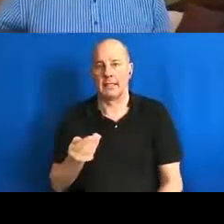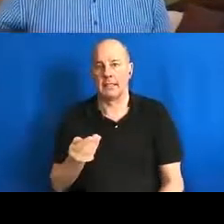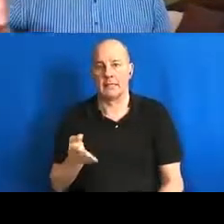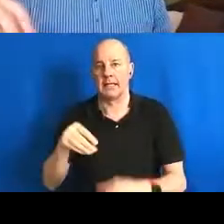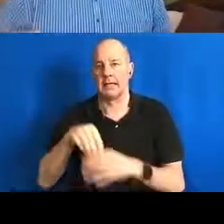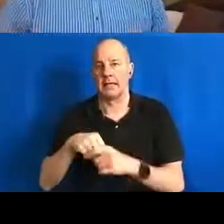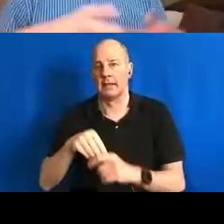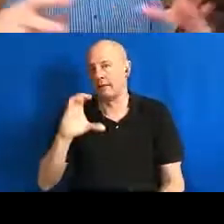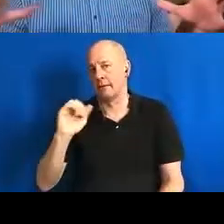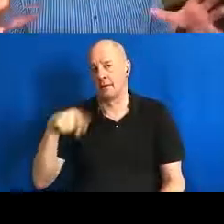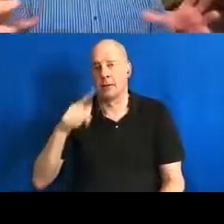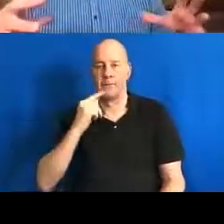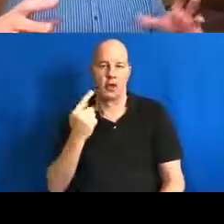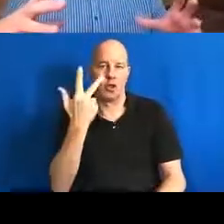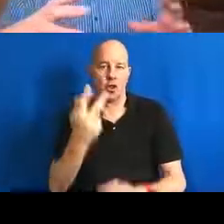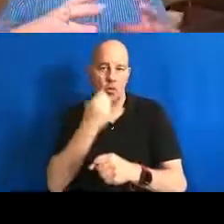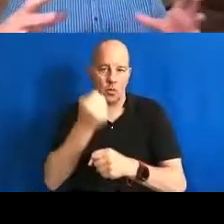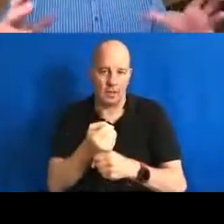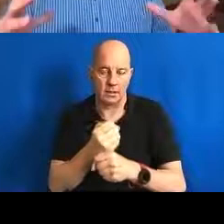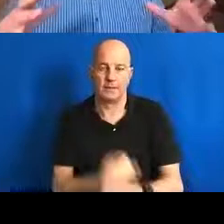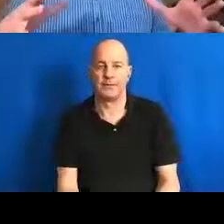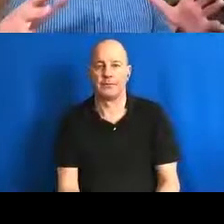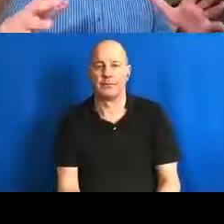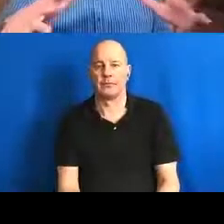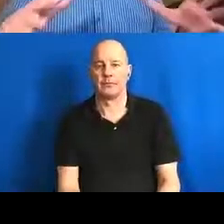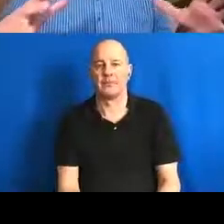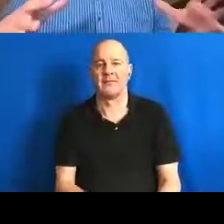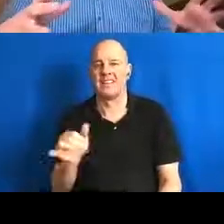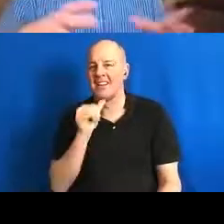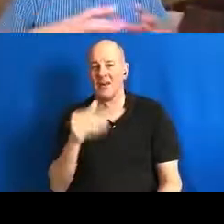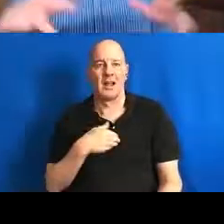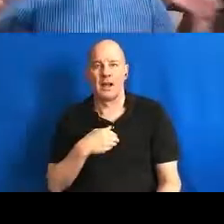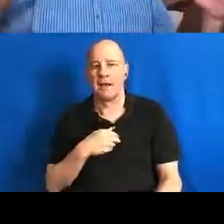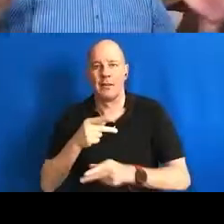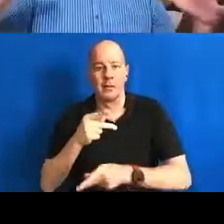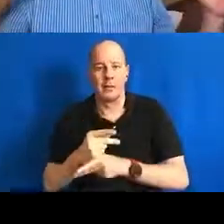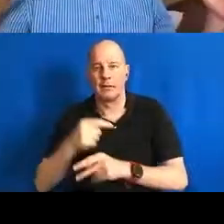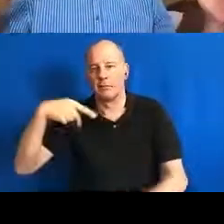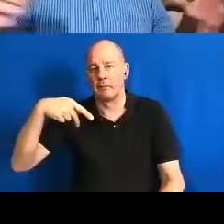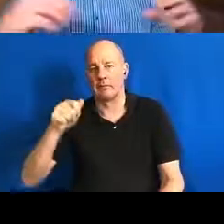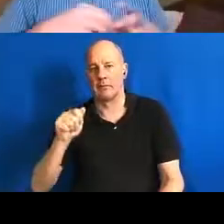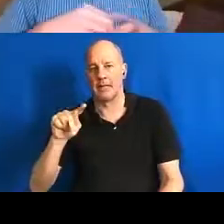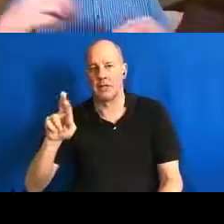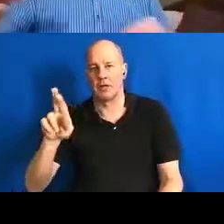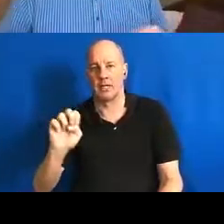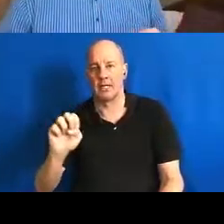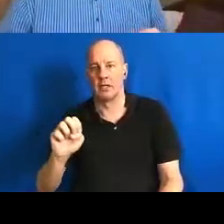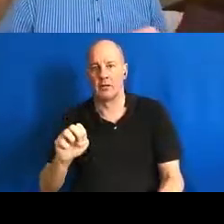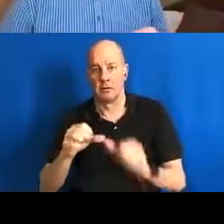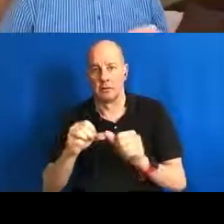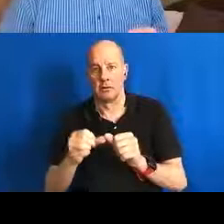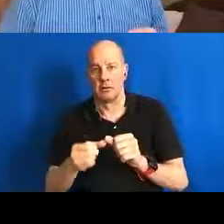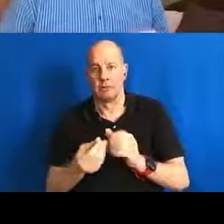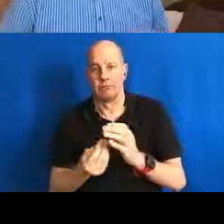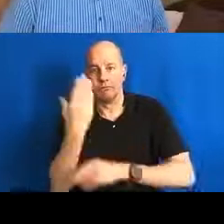3 years. And that way you don't have these retained patronage member capital accounts ballooning year over year, so that if somebody